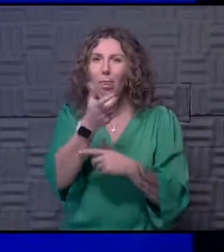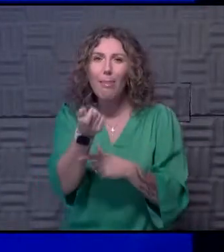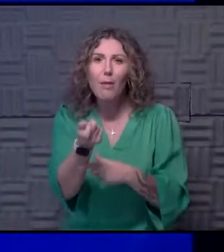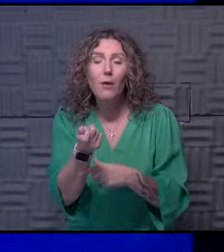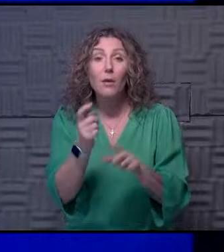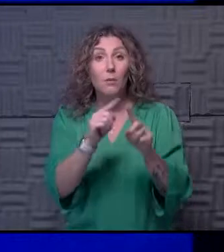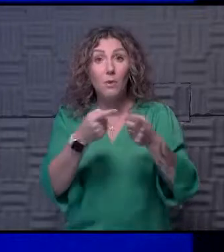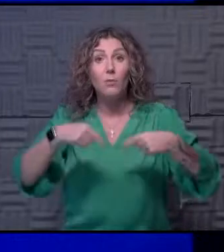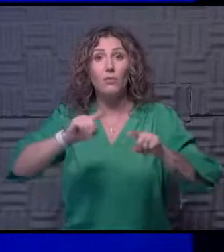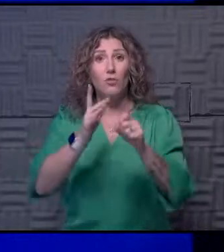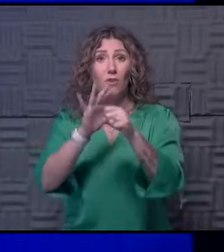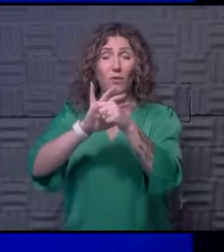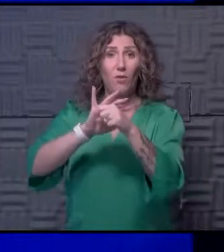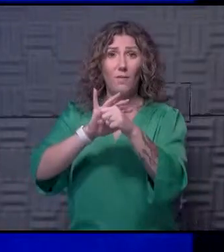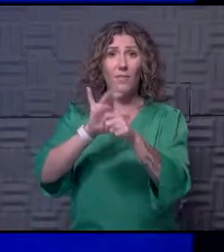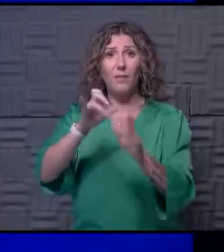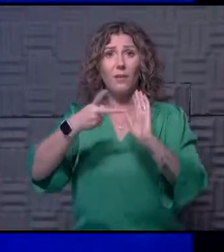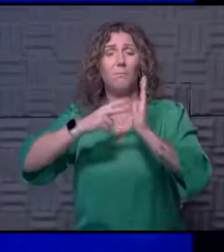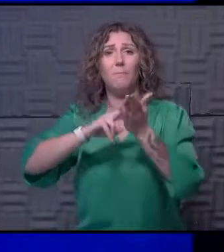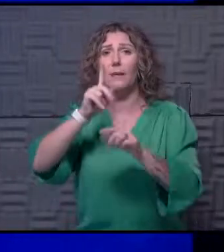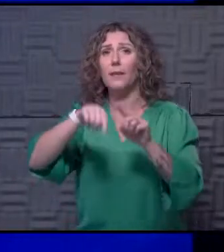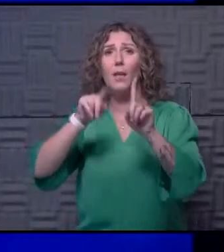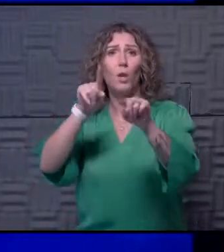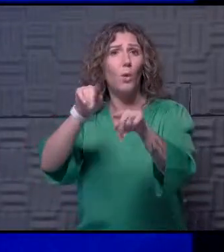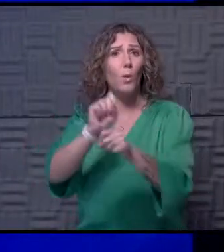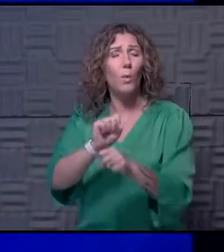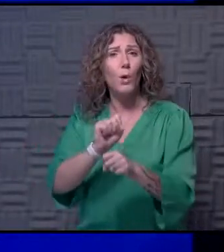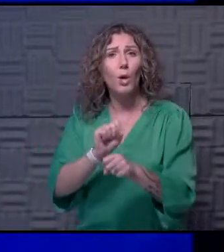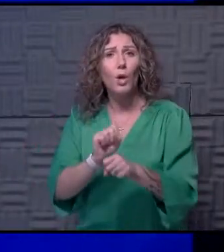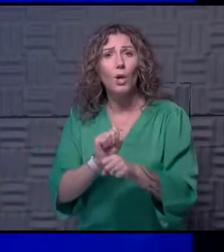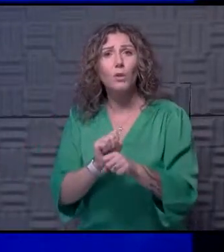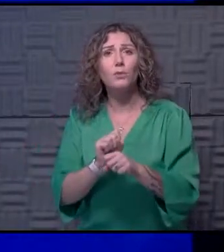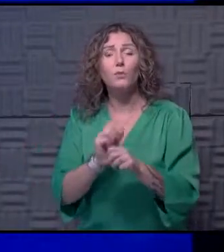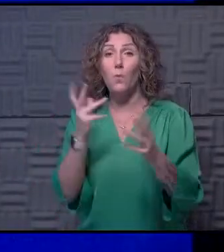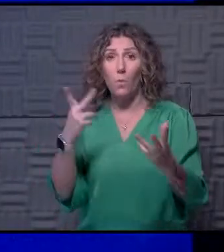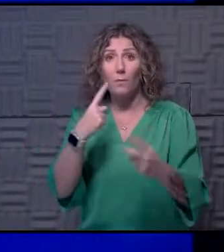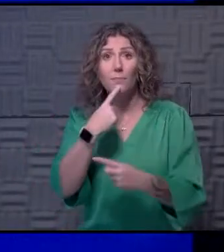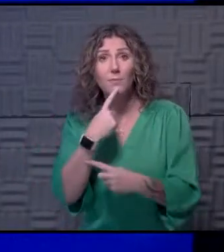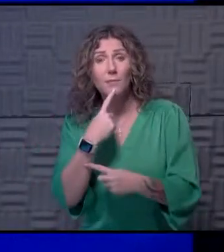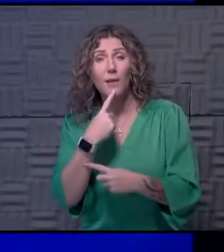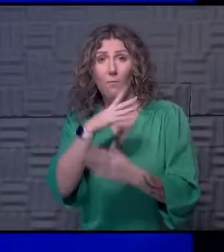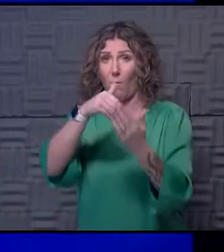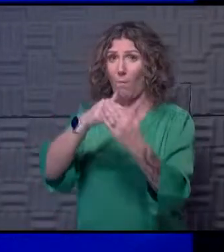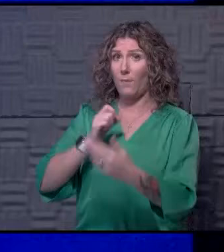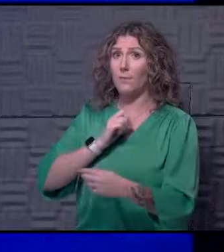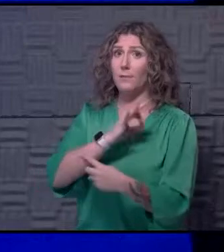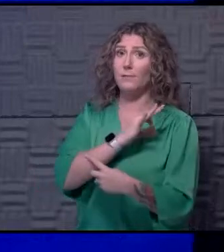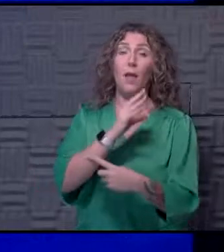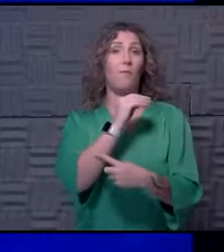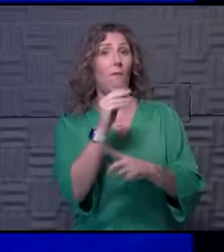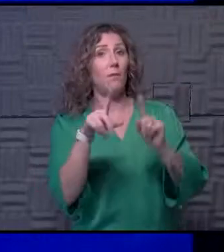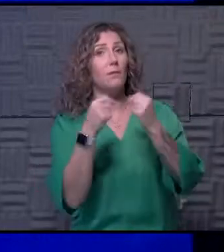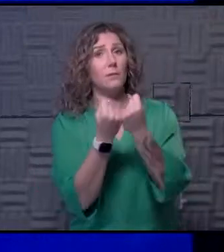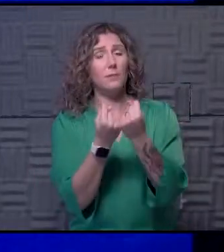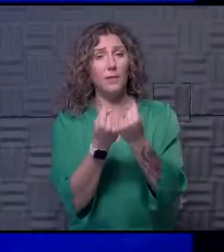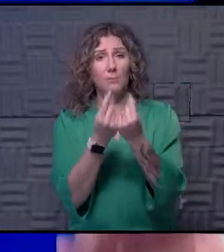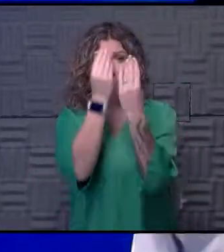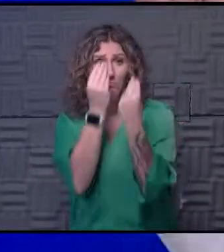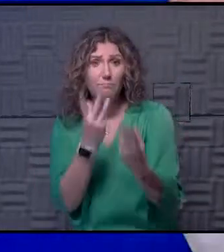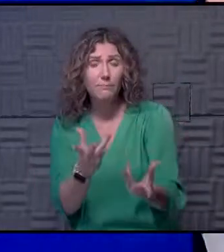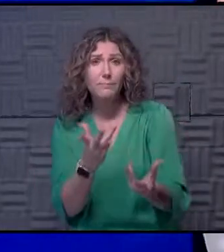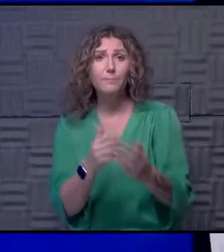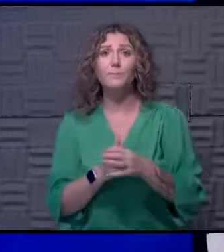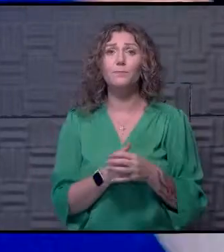know, in the age of COVID, that means you can't go to work. So what we have been saying to our staff is, and to our teams is, look, let's